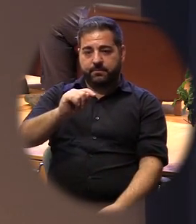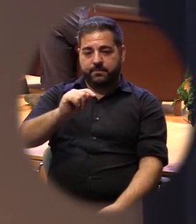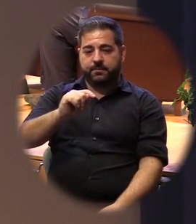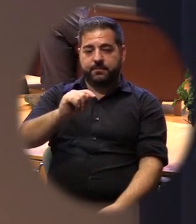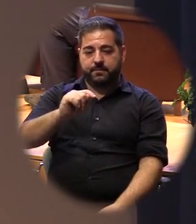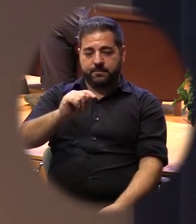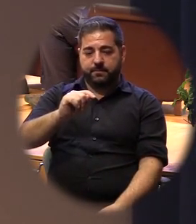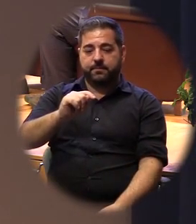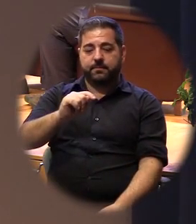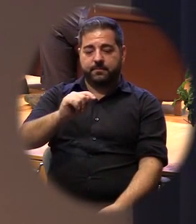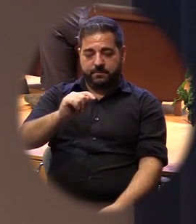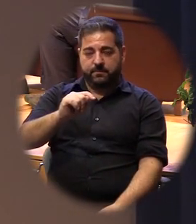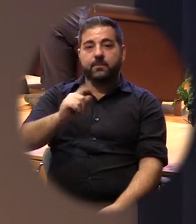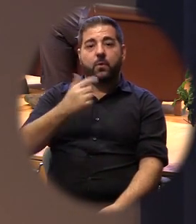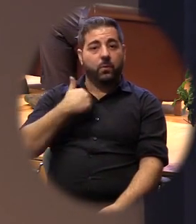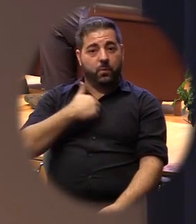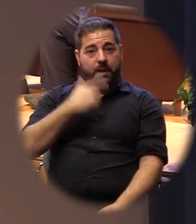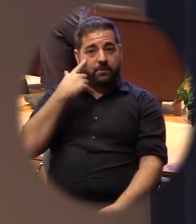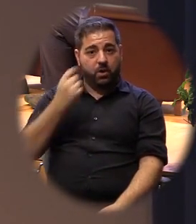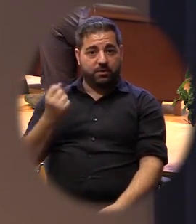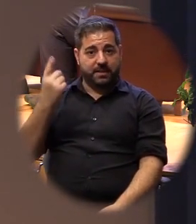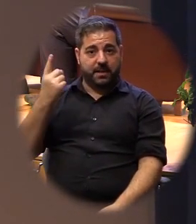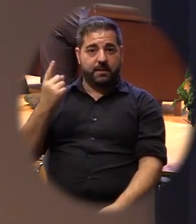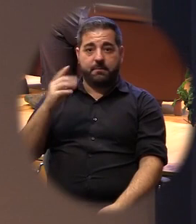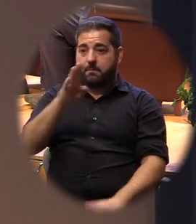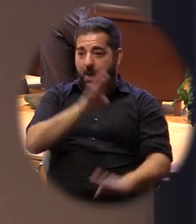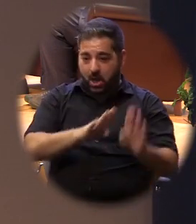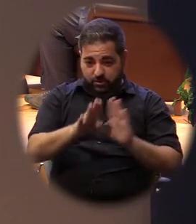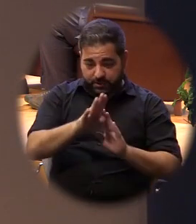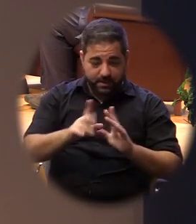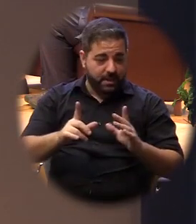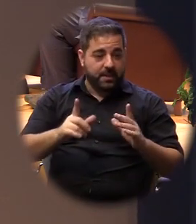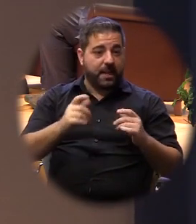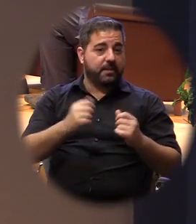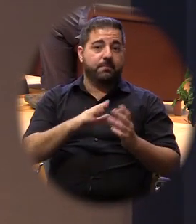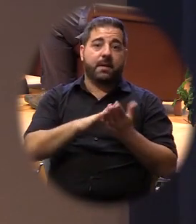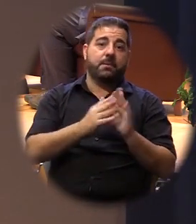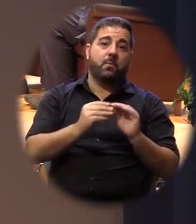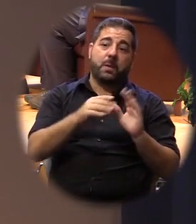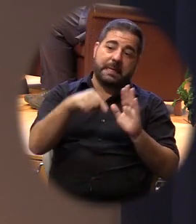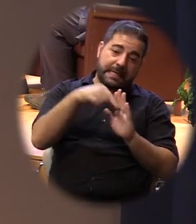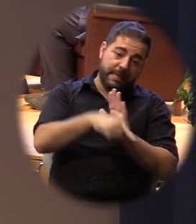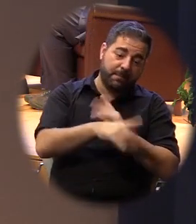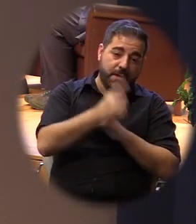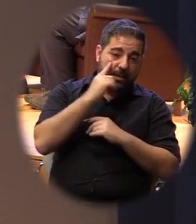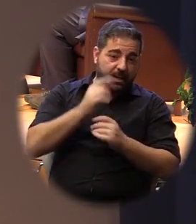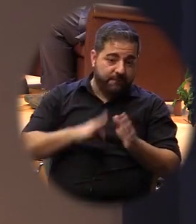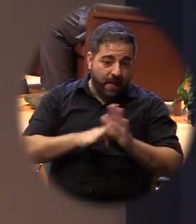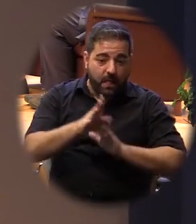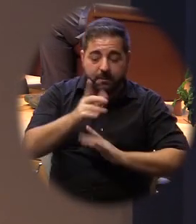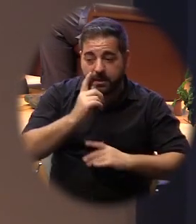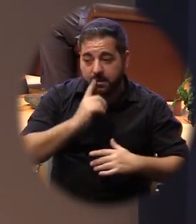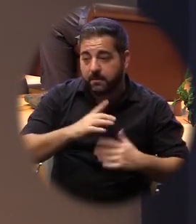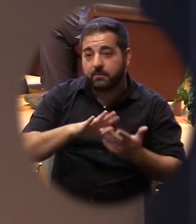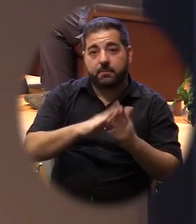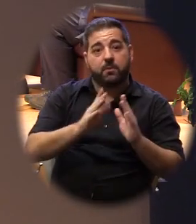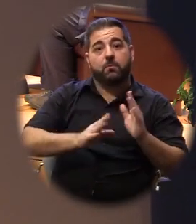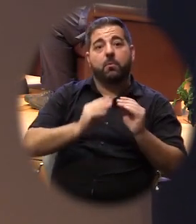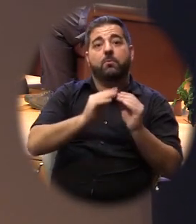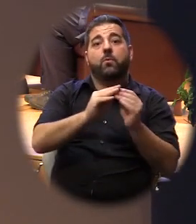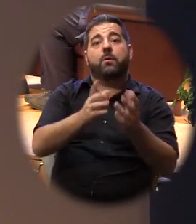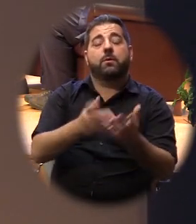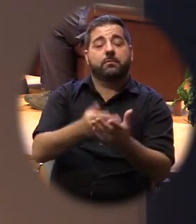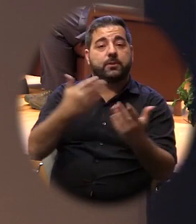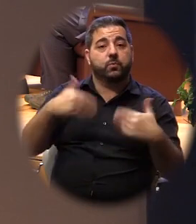you know we have an understanding of of biology that is Rich and getting richer and we have understanding of development that's rich in getting richer